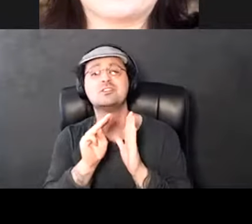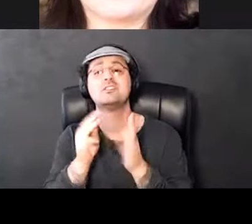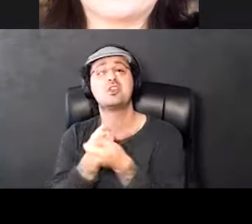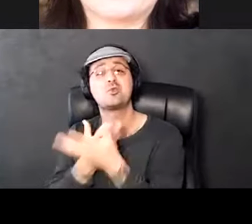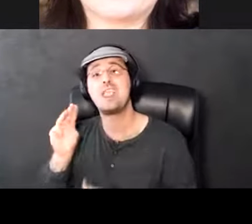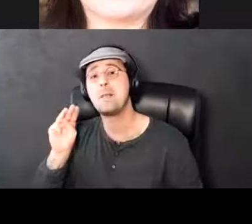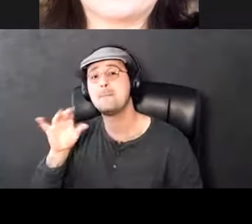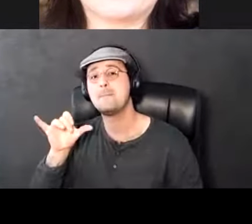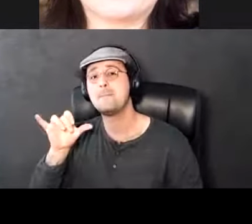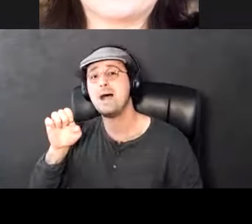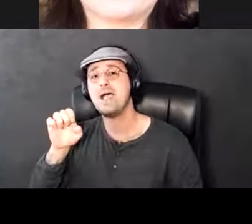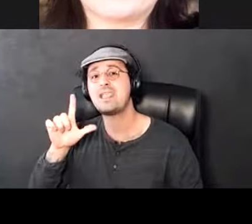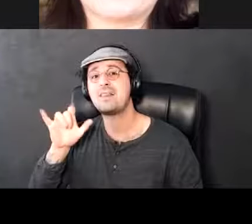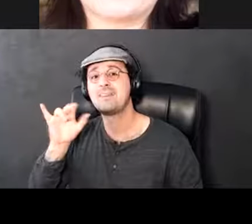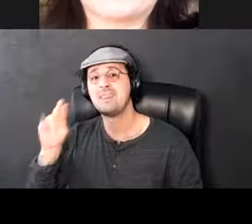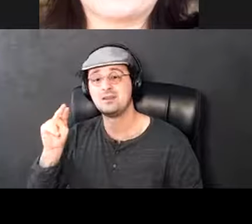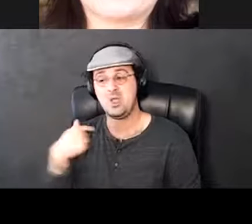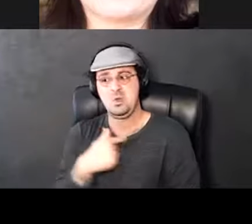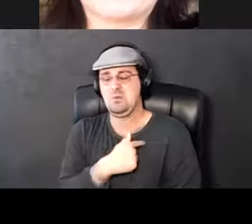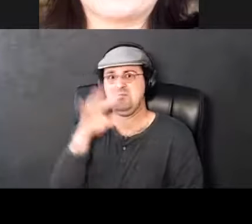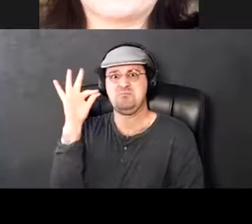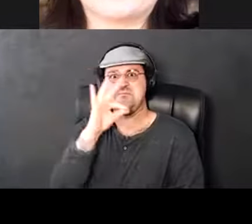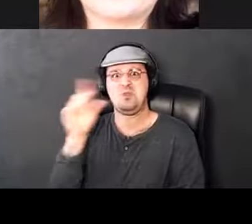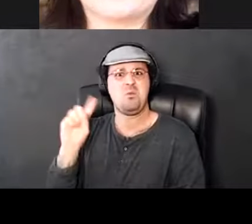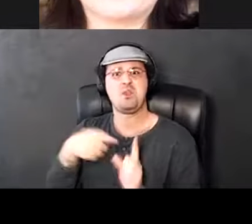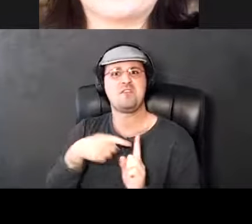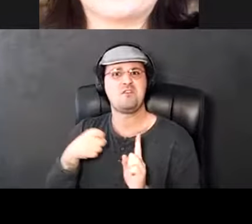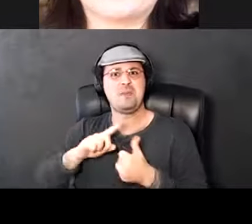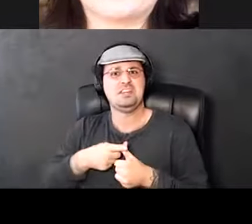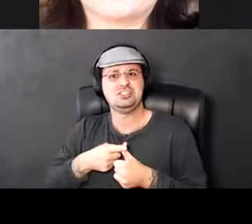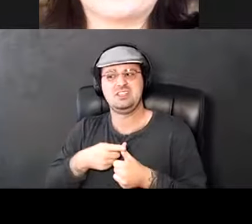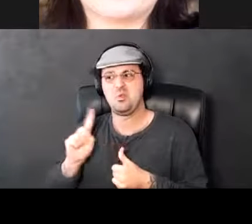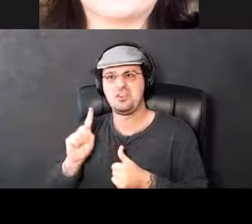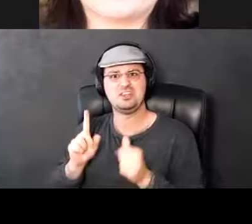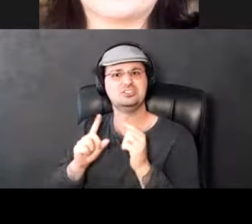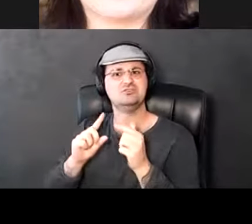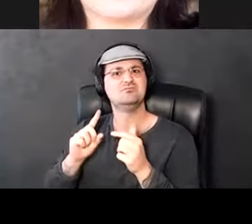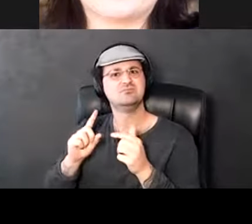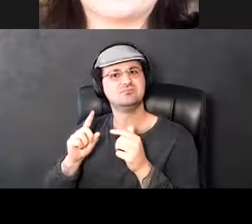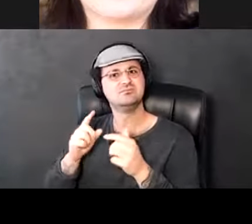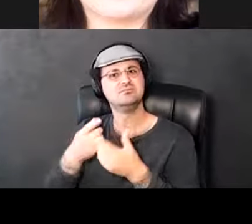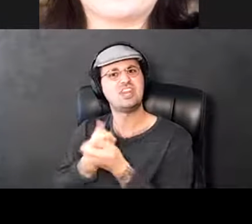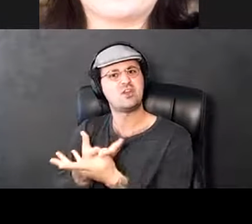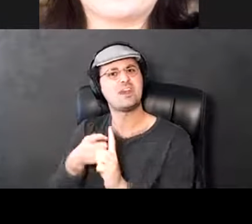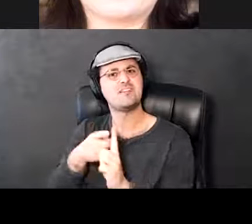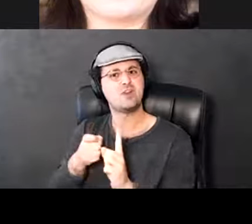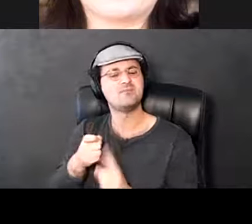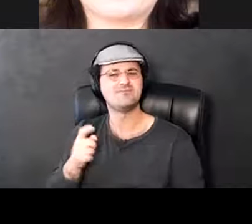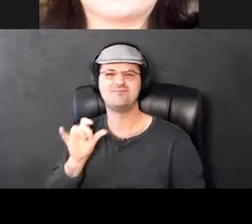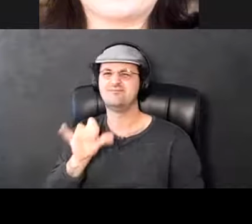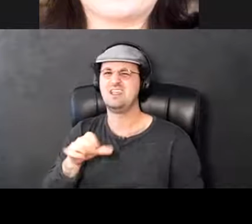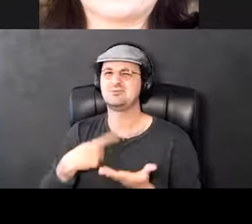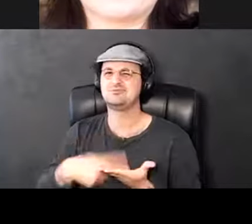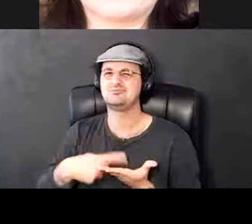We don't know a whole lot about where they come from initially or how they're generated. And so that's kind of what I'll talk about today. How are these